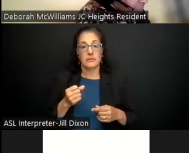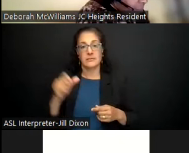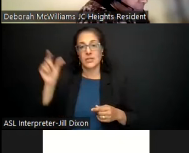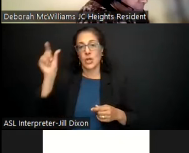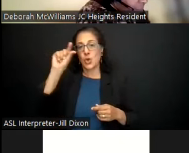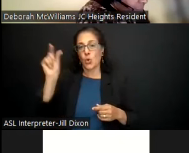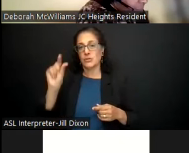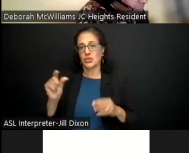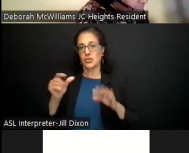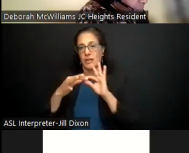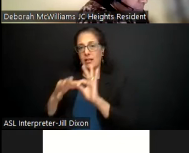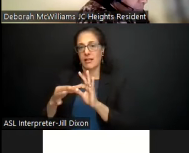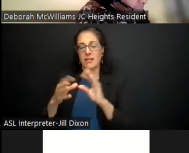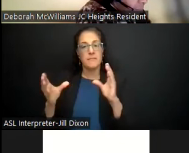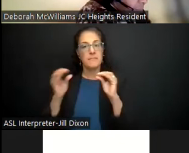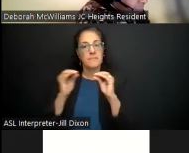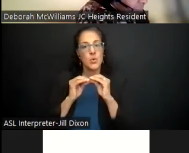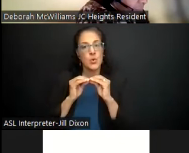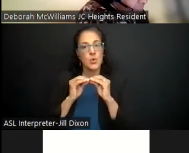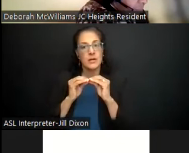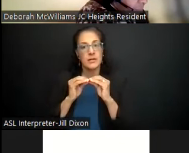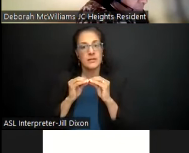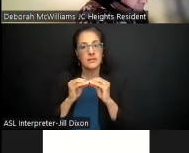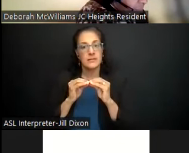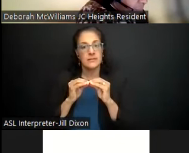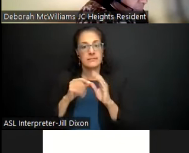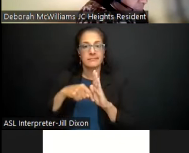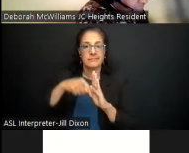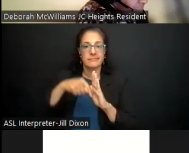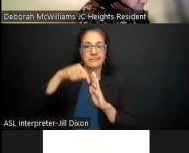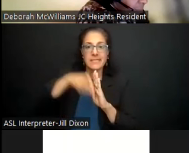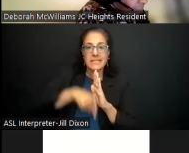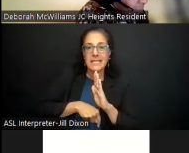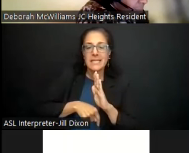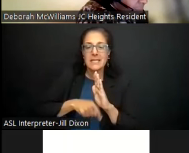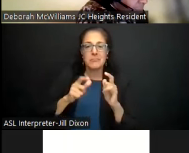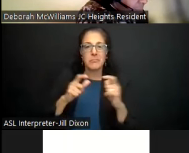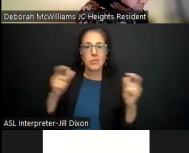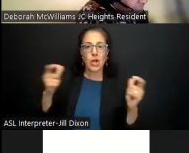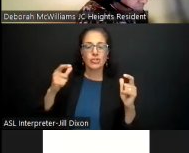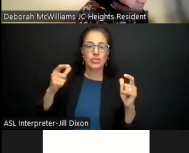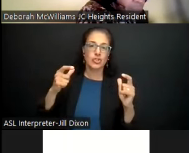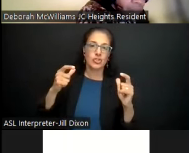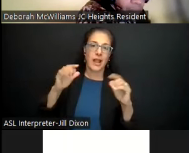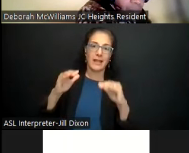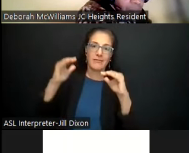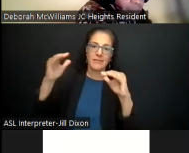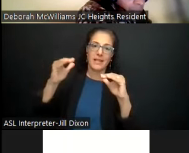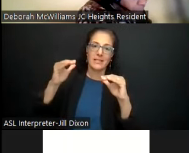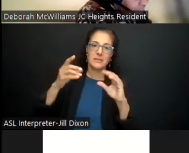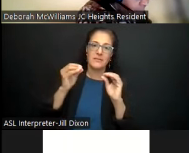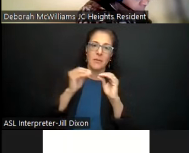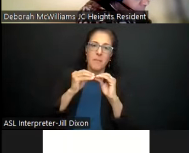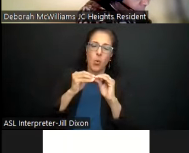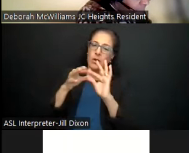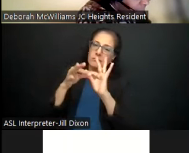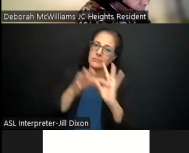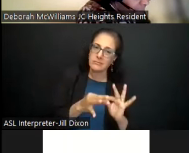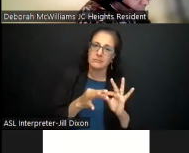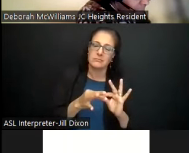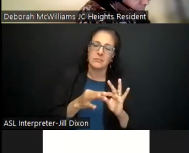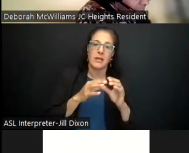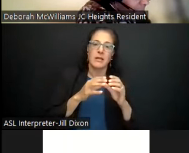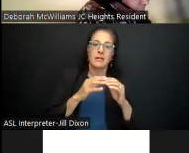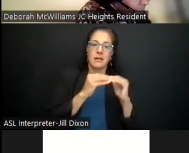things, more deeper sort of larger advancements through deeper collaboration with community members, schools,